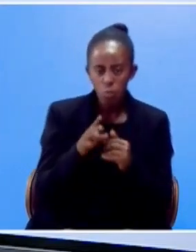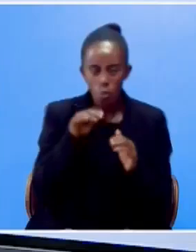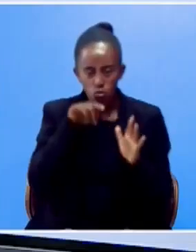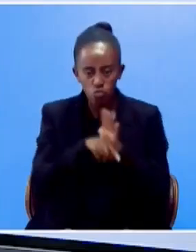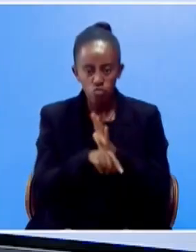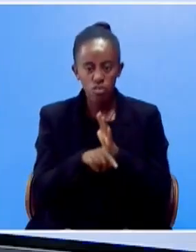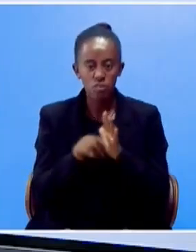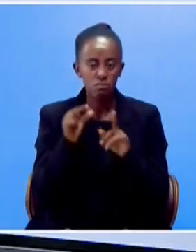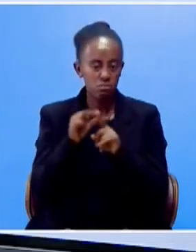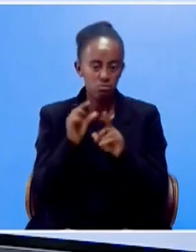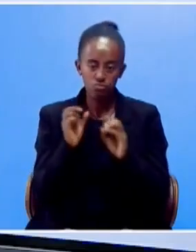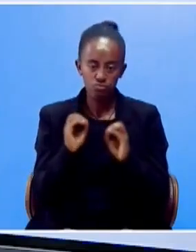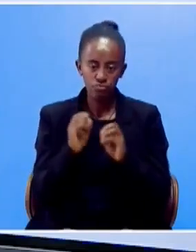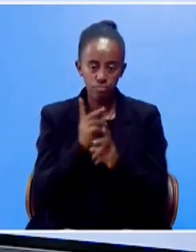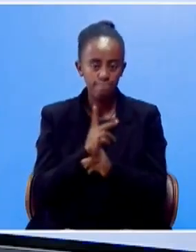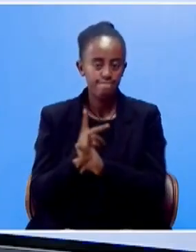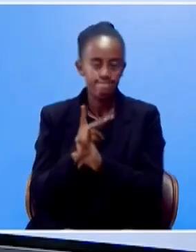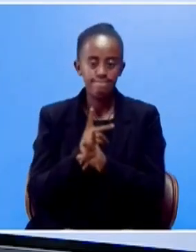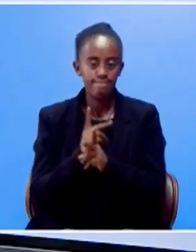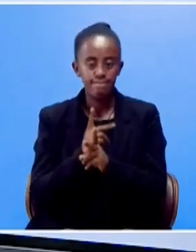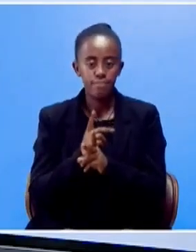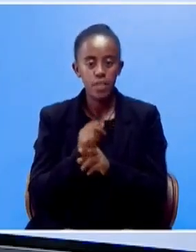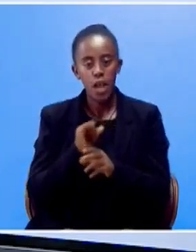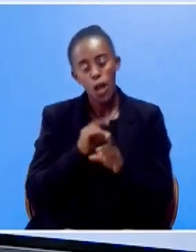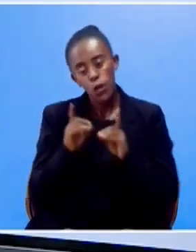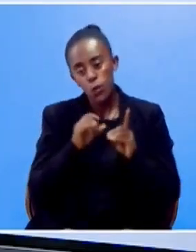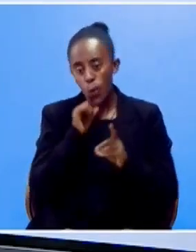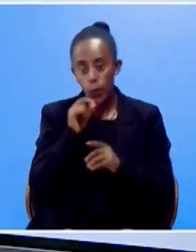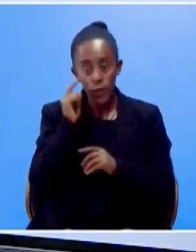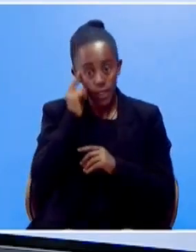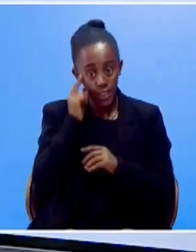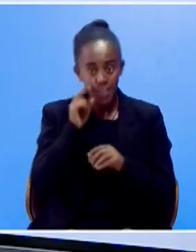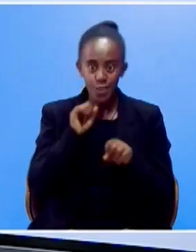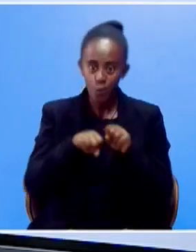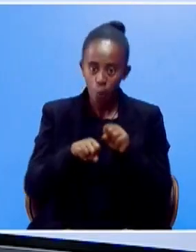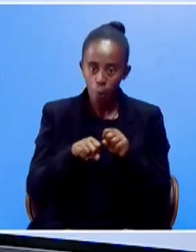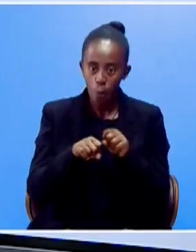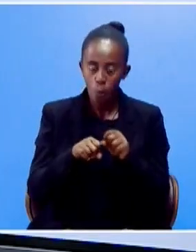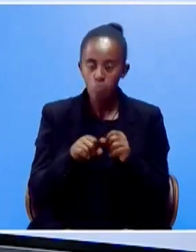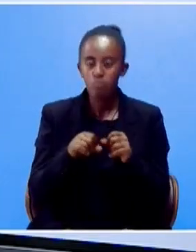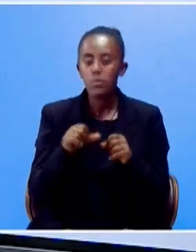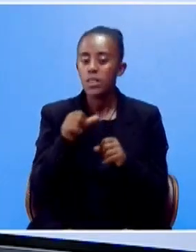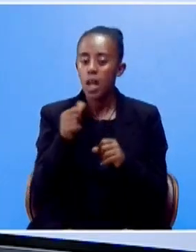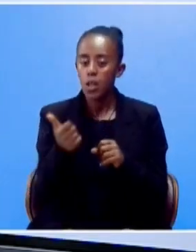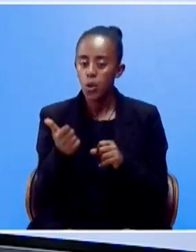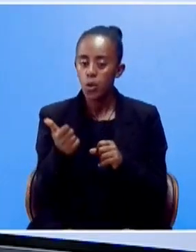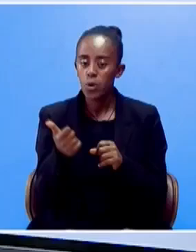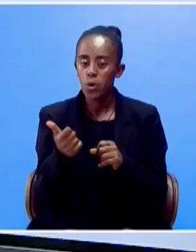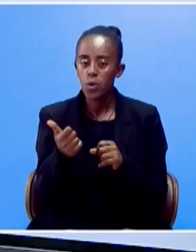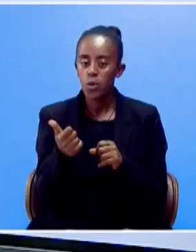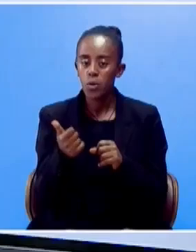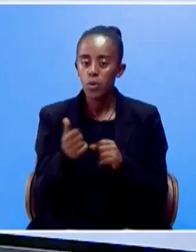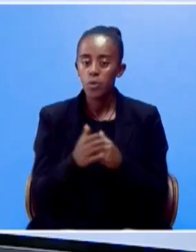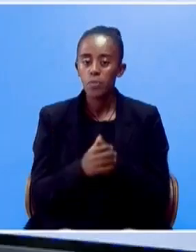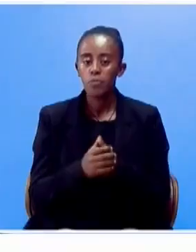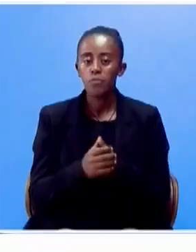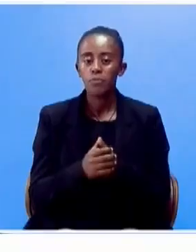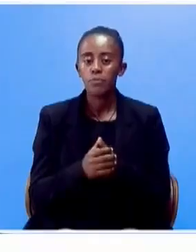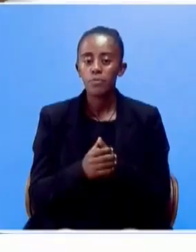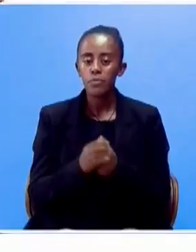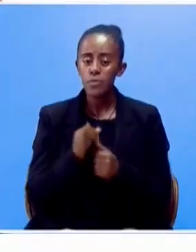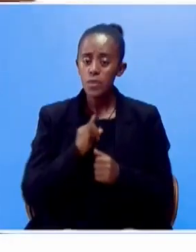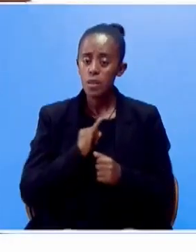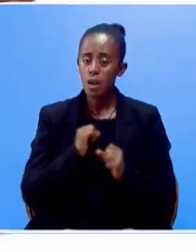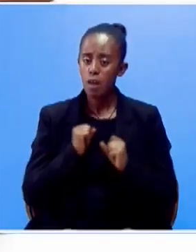okay? Okay, so I don't think so is one, and the other one, yes? I